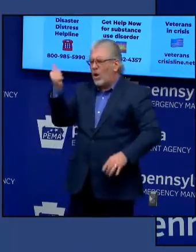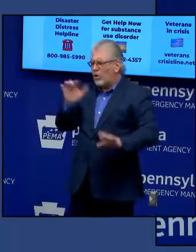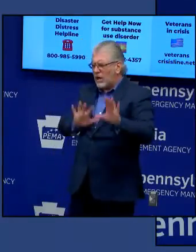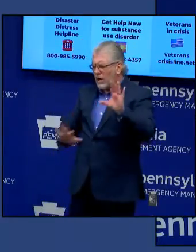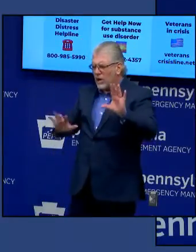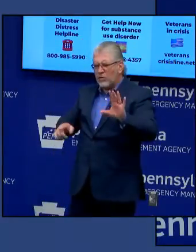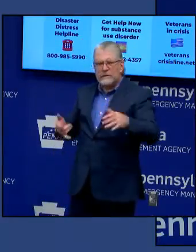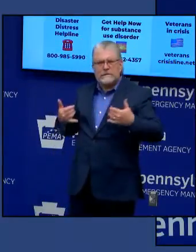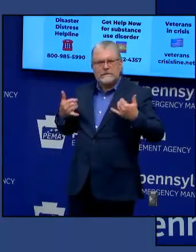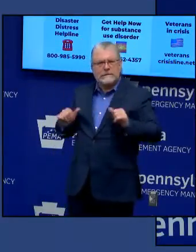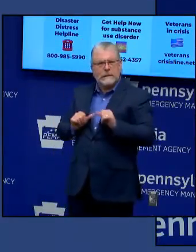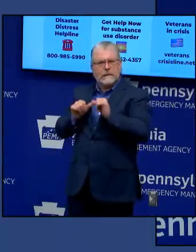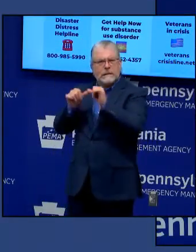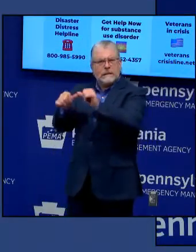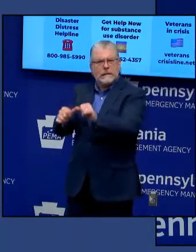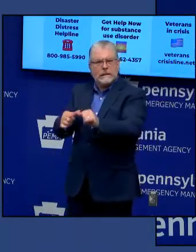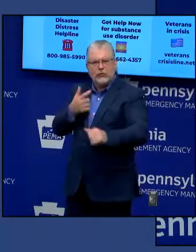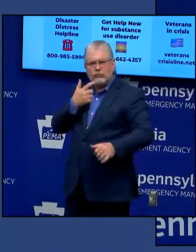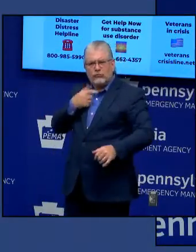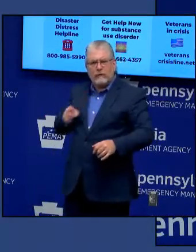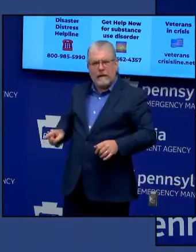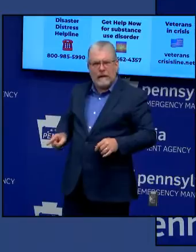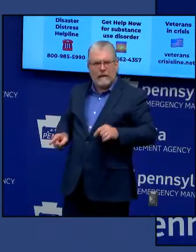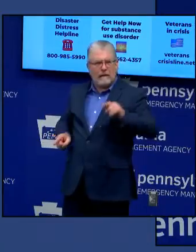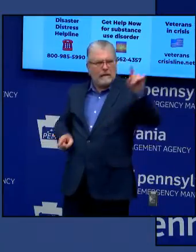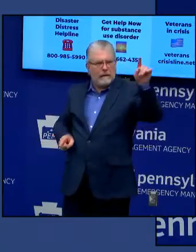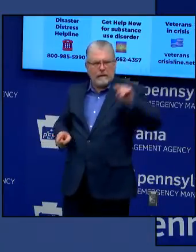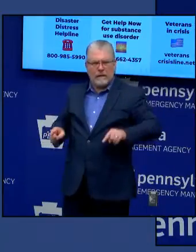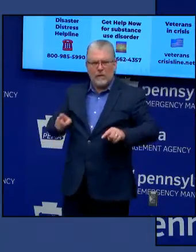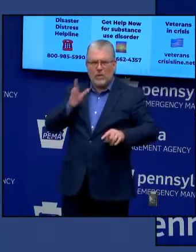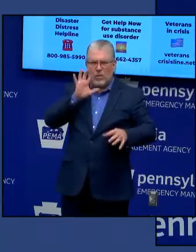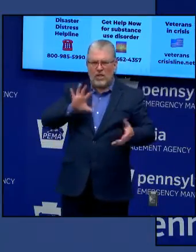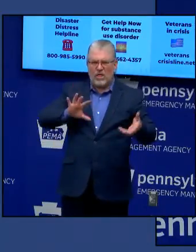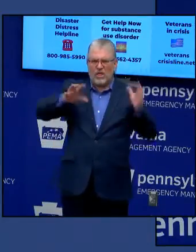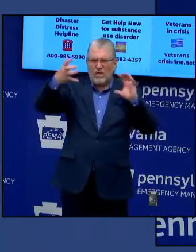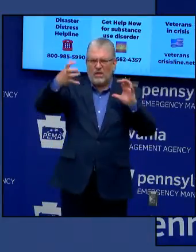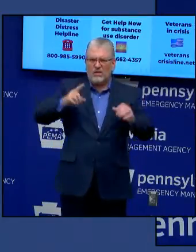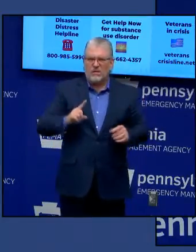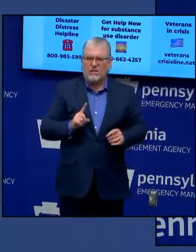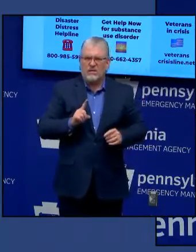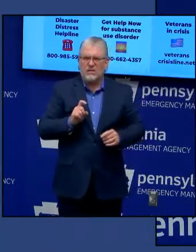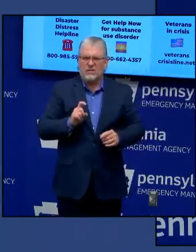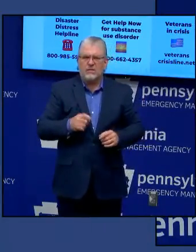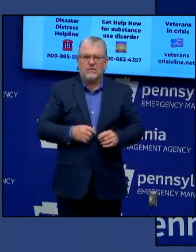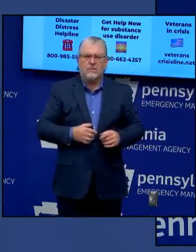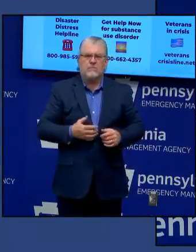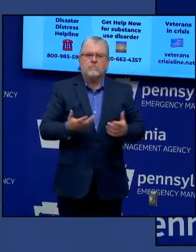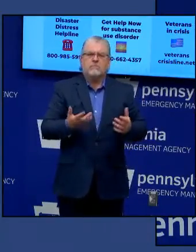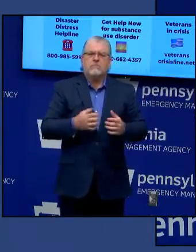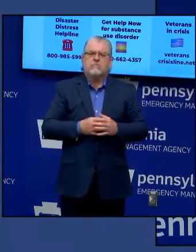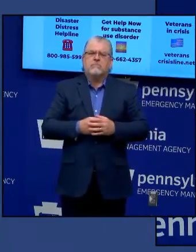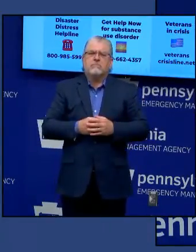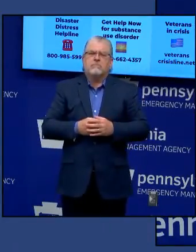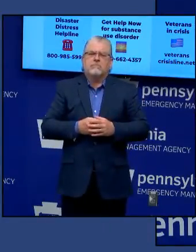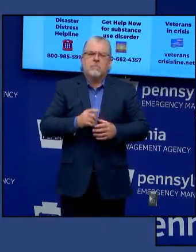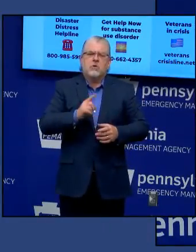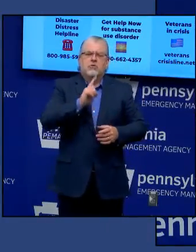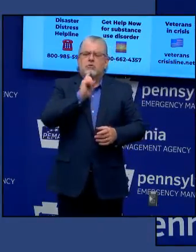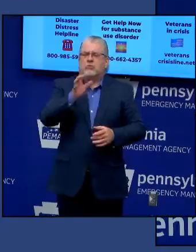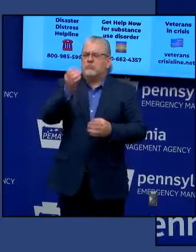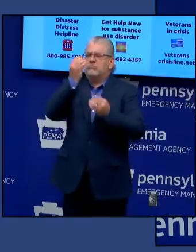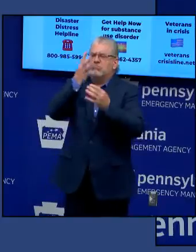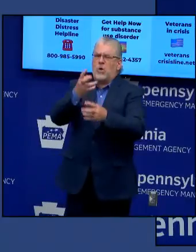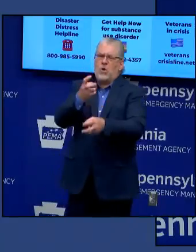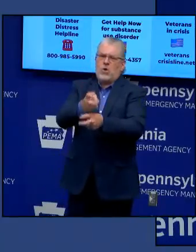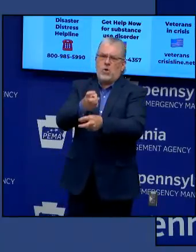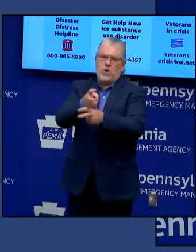of COVID-19 in rural areas and suburban areas, and of course in the large metropolitan areas